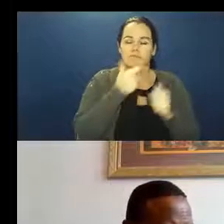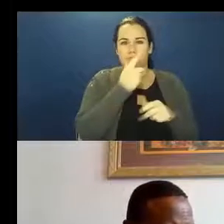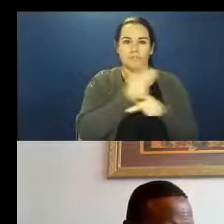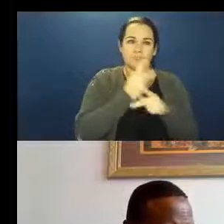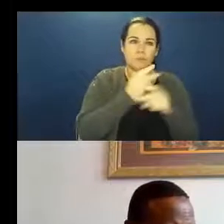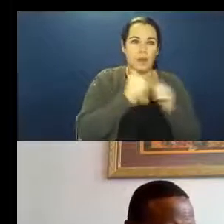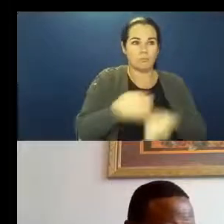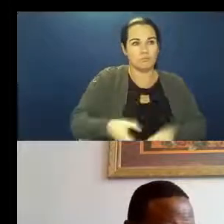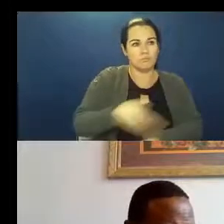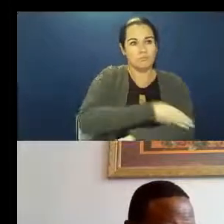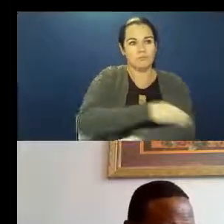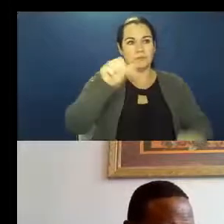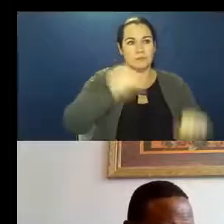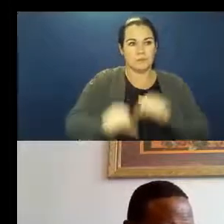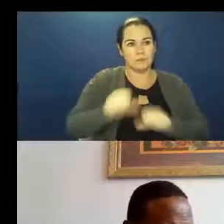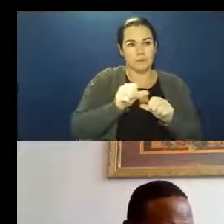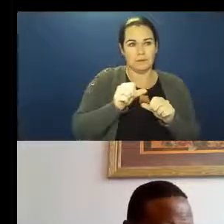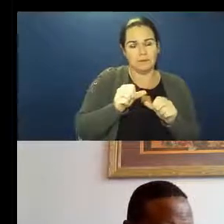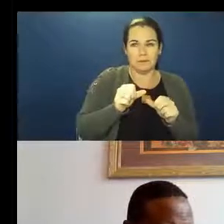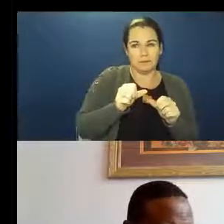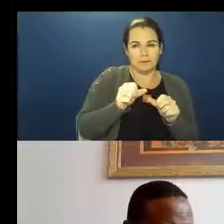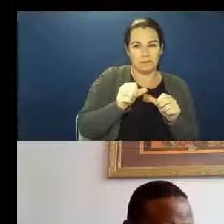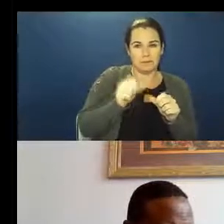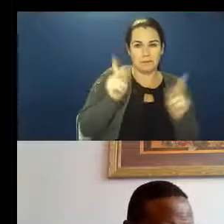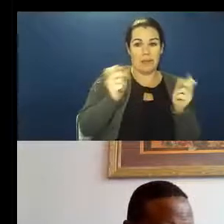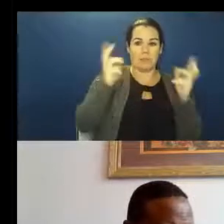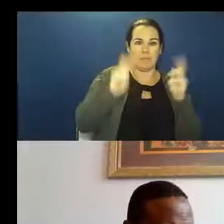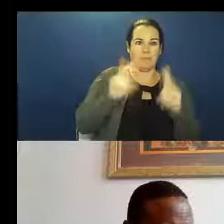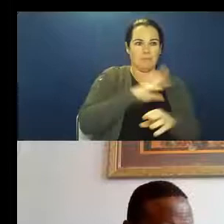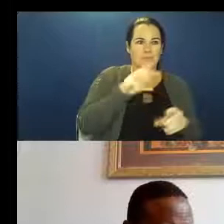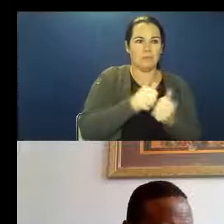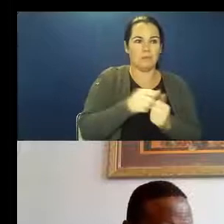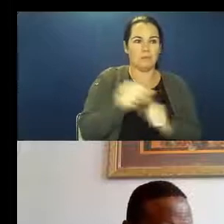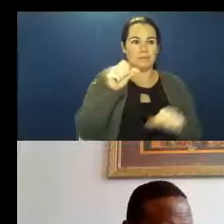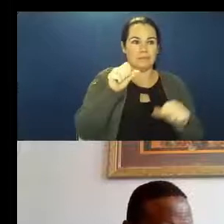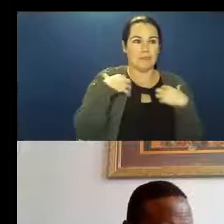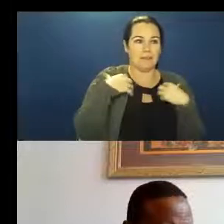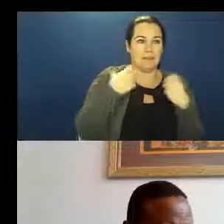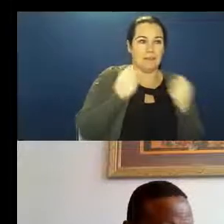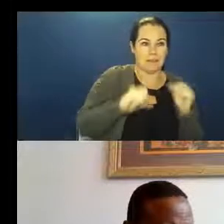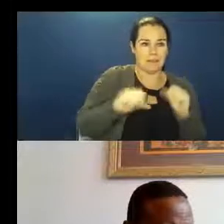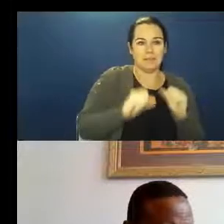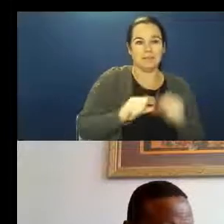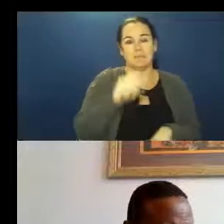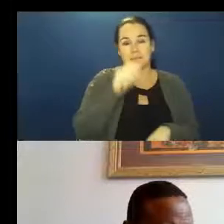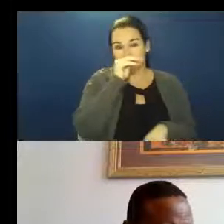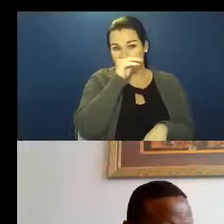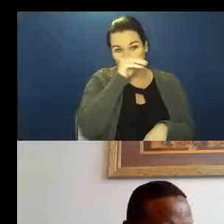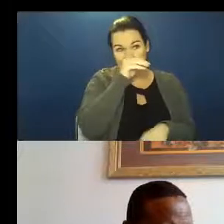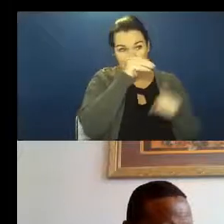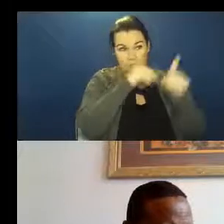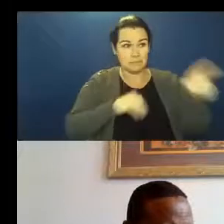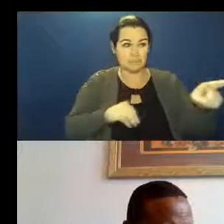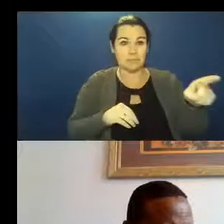and rehabilitation health or science, health and science. So this particular project, the goal is